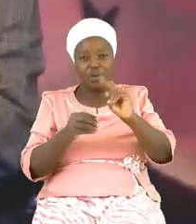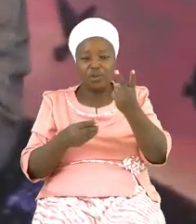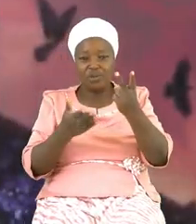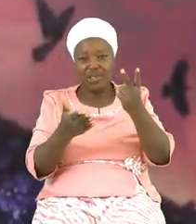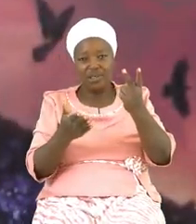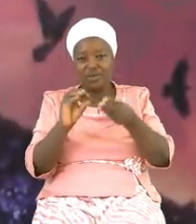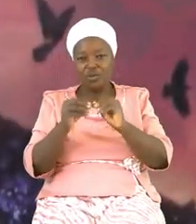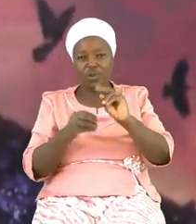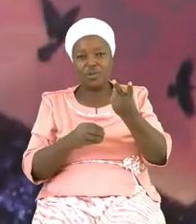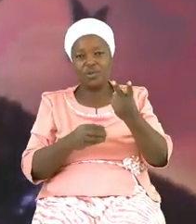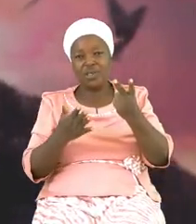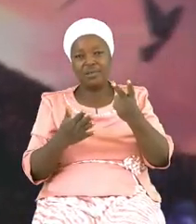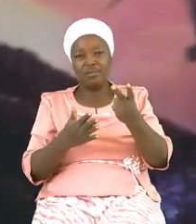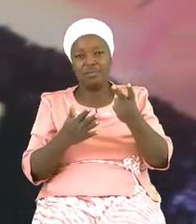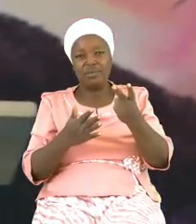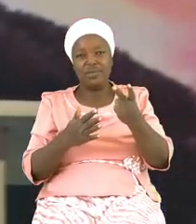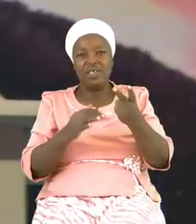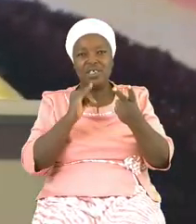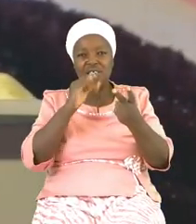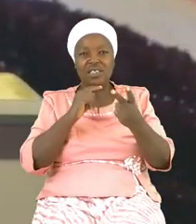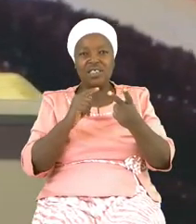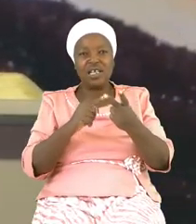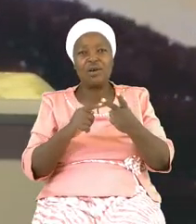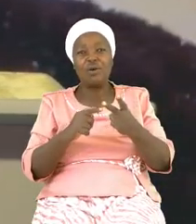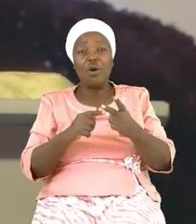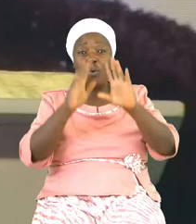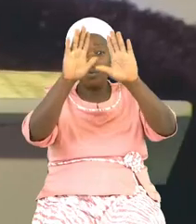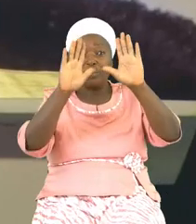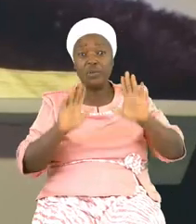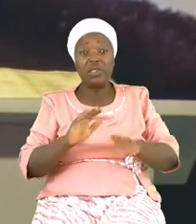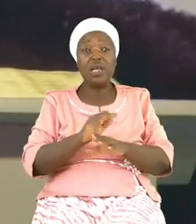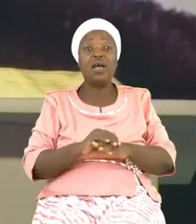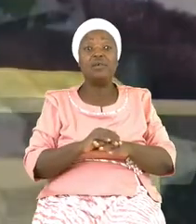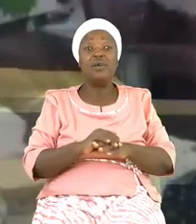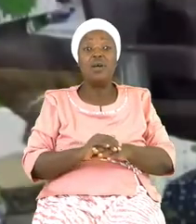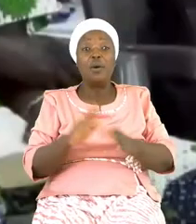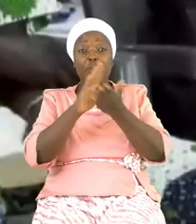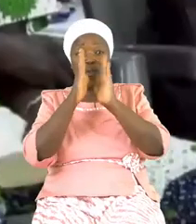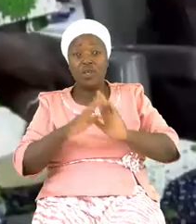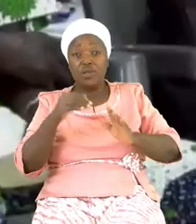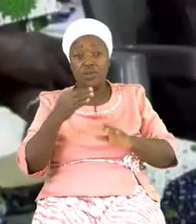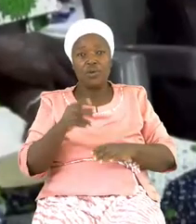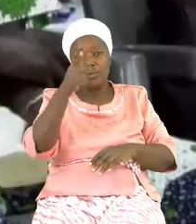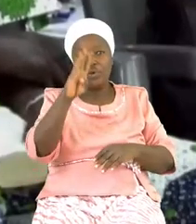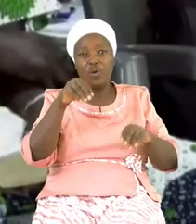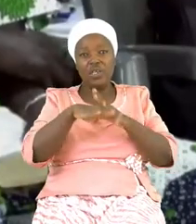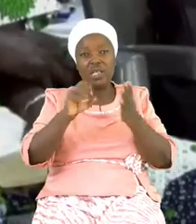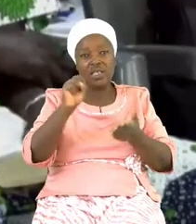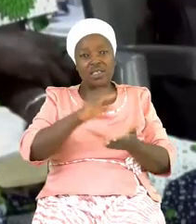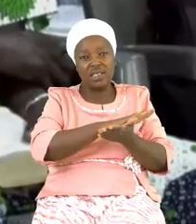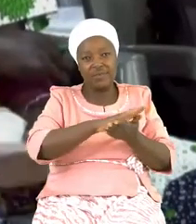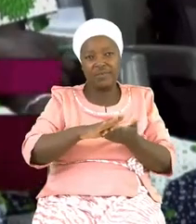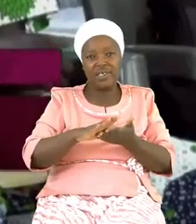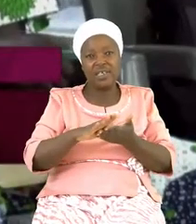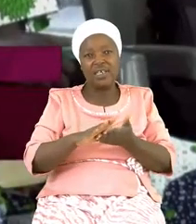two here is the supreme peace of God in the sanctified. I want you to look at Colossians